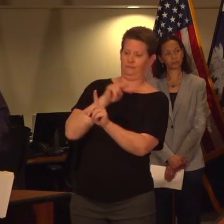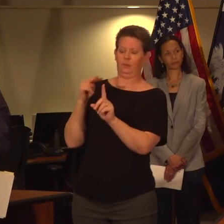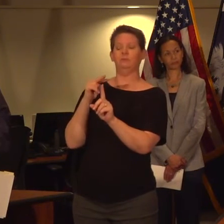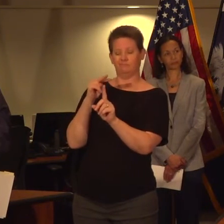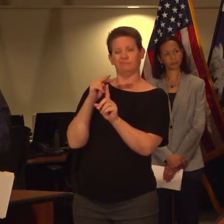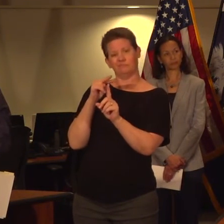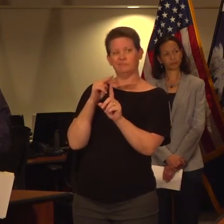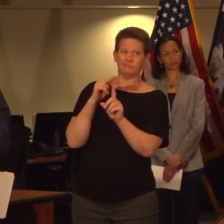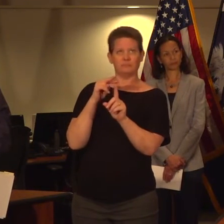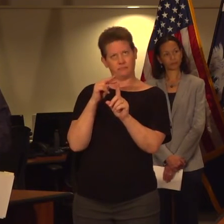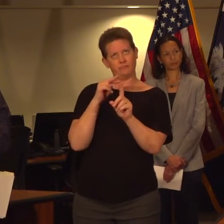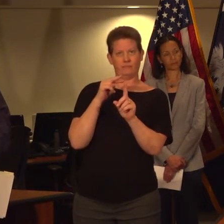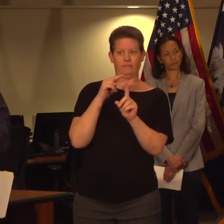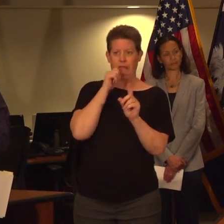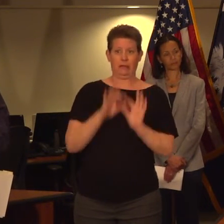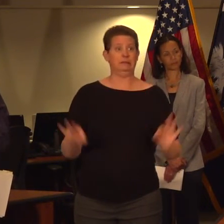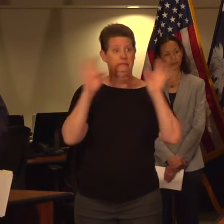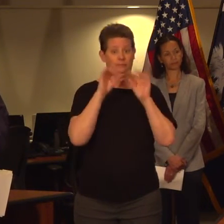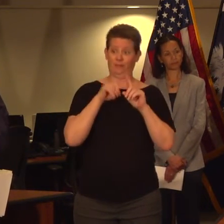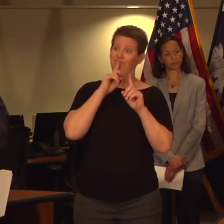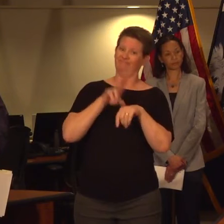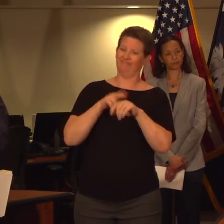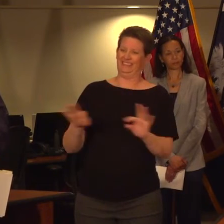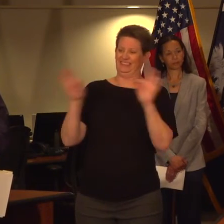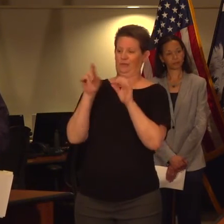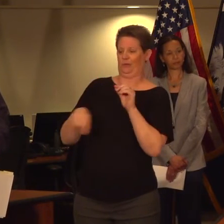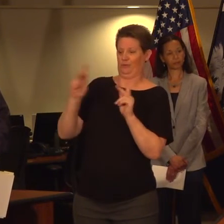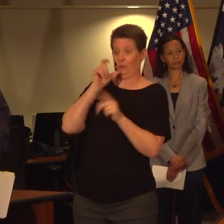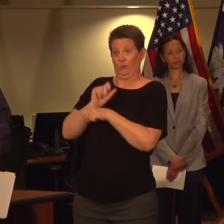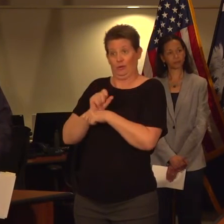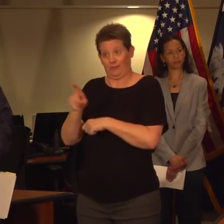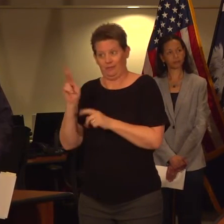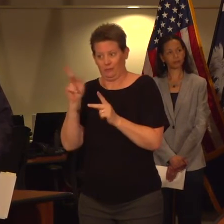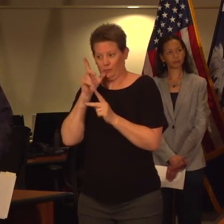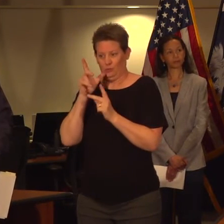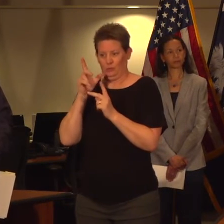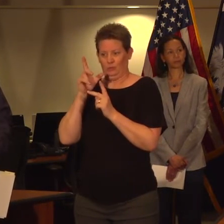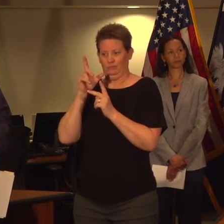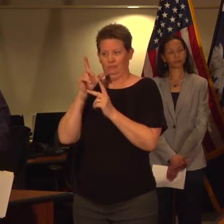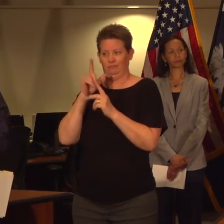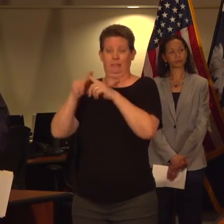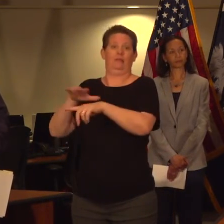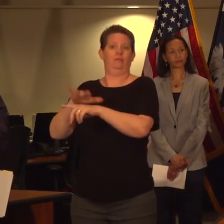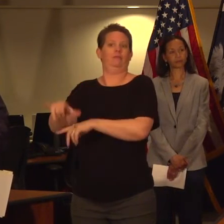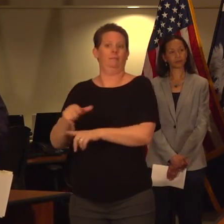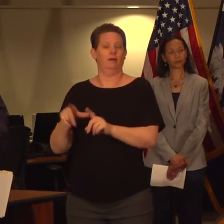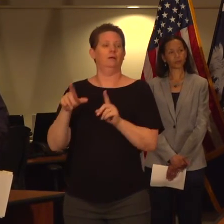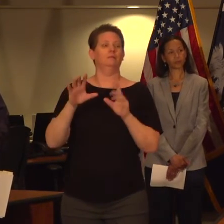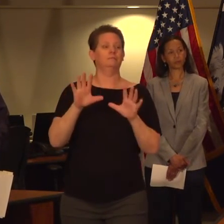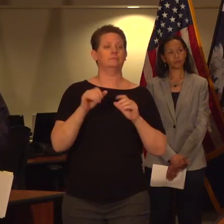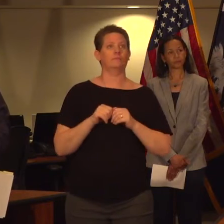that category as well, although of course they're essential to the people that work there and the families that depend on it. But also those that had the